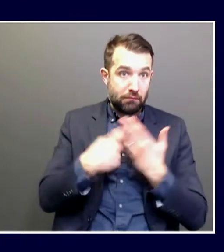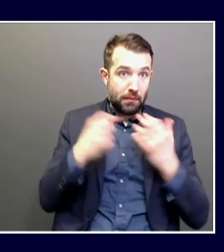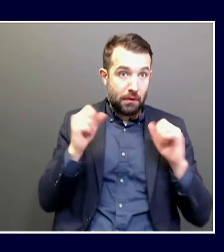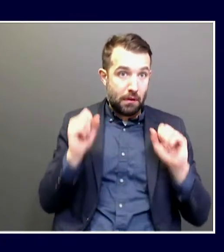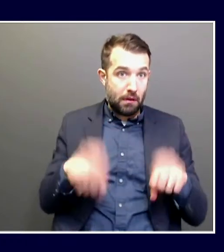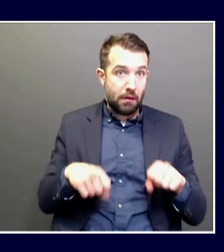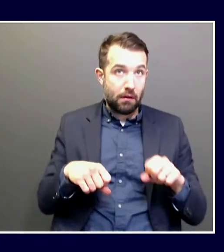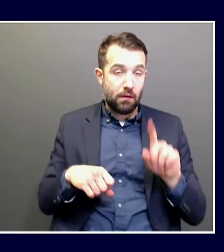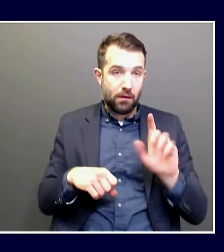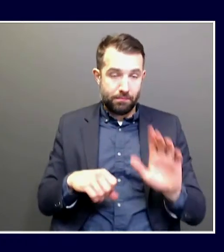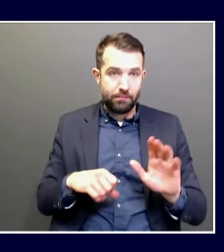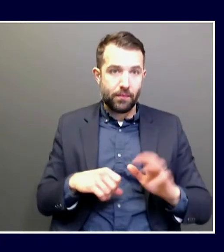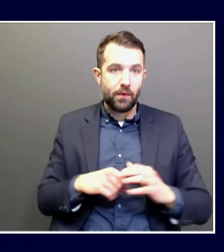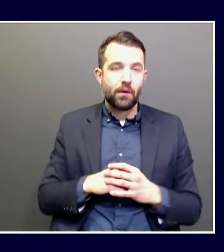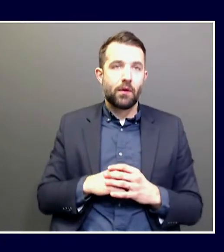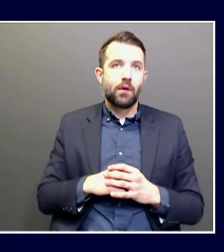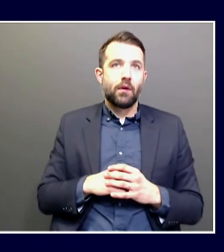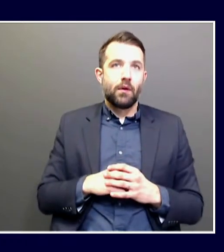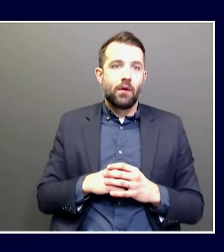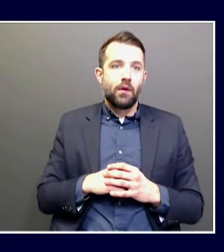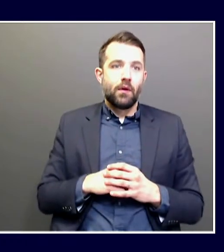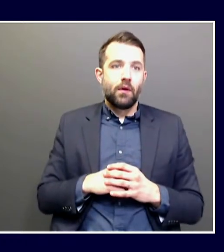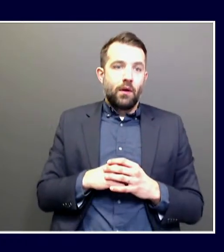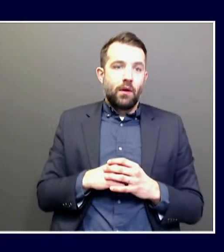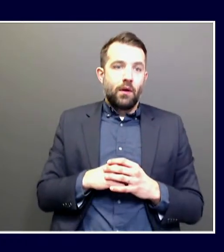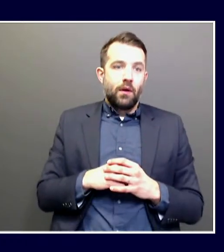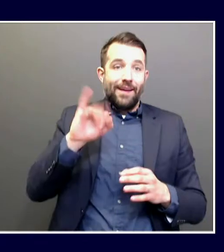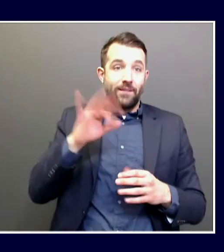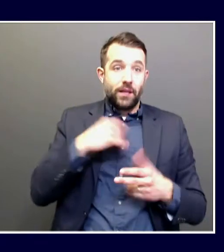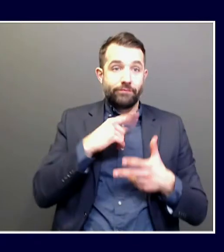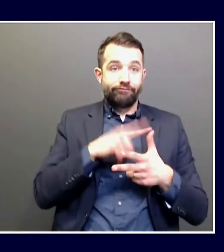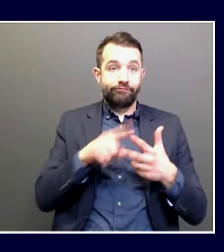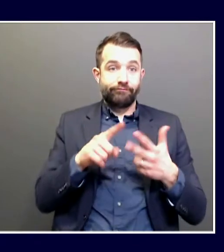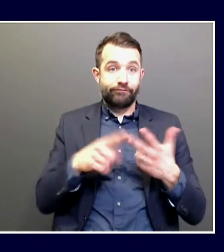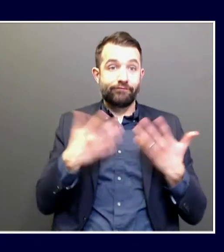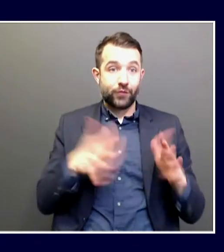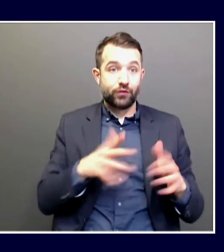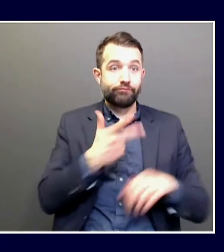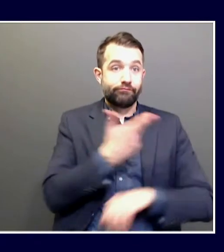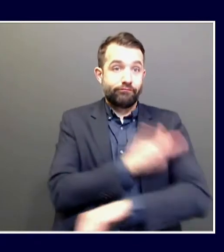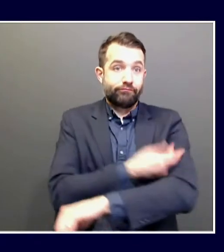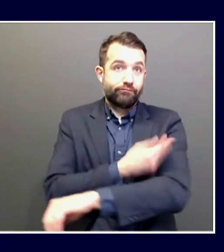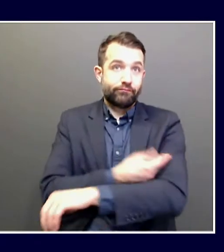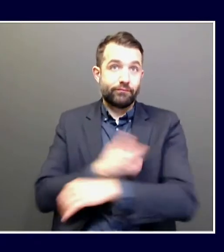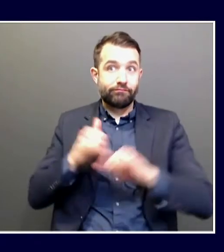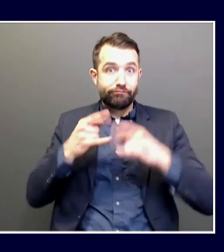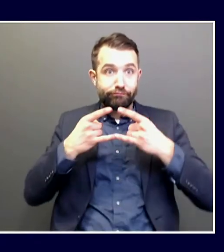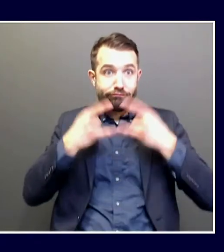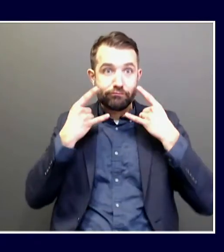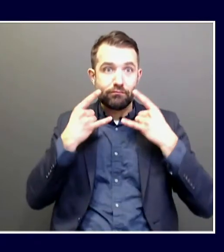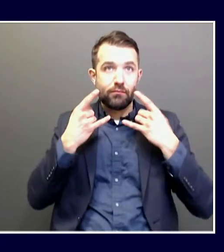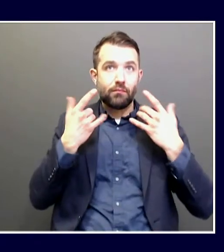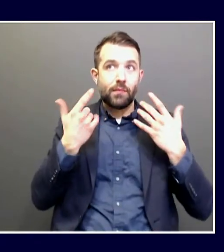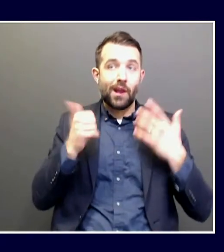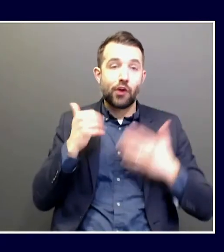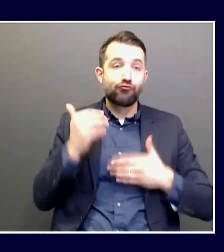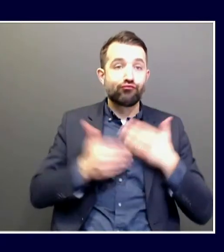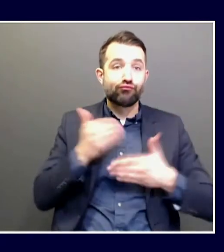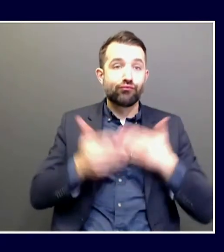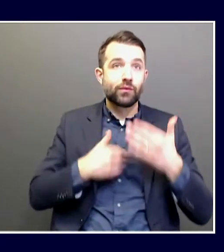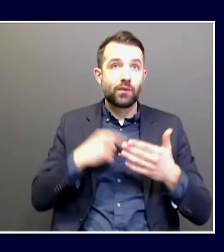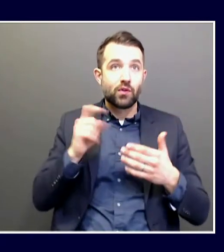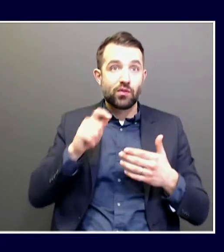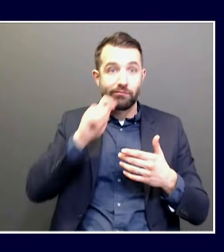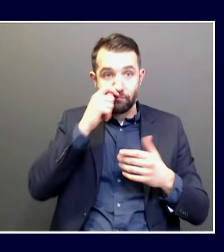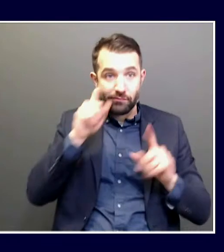and boosted and, still masking, but going about their business, maybe going into work, should they be testing more just to be sure that